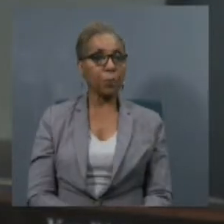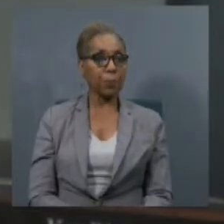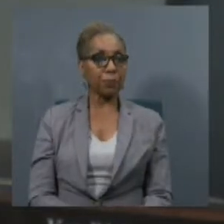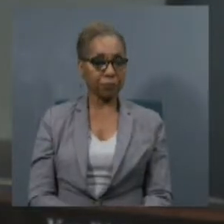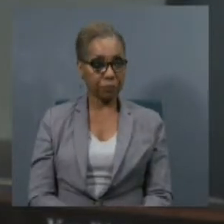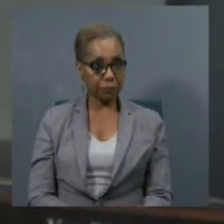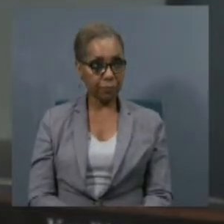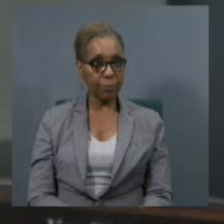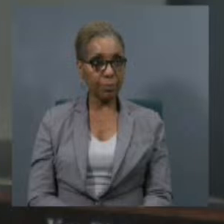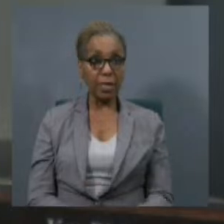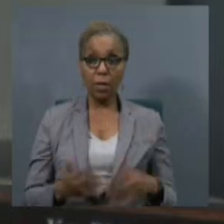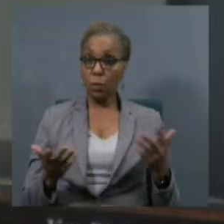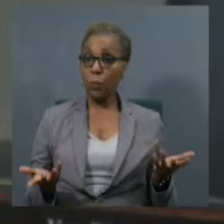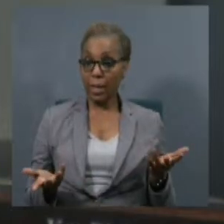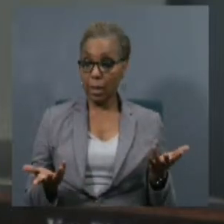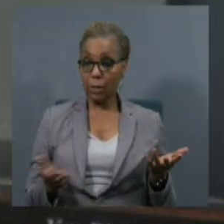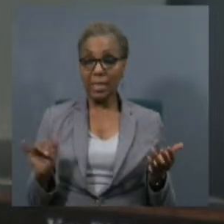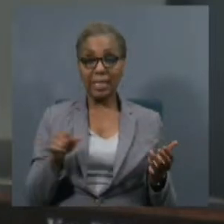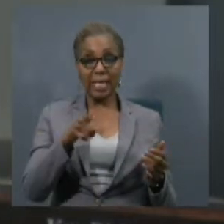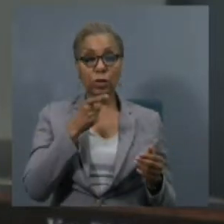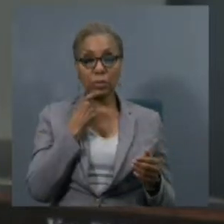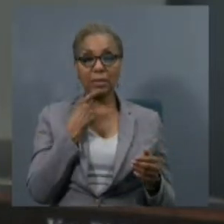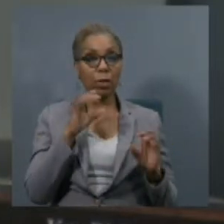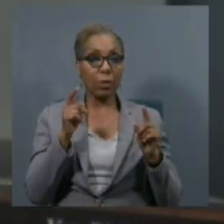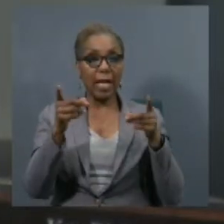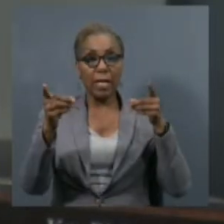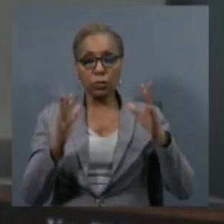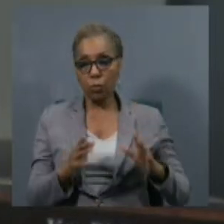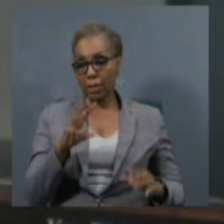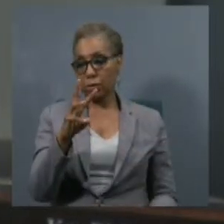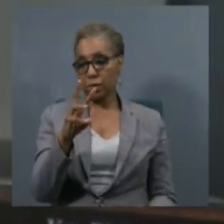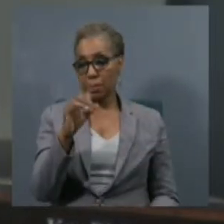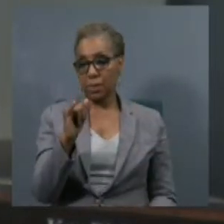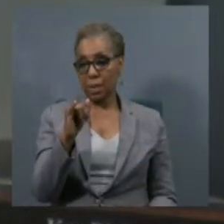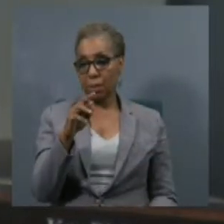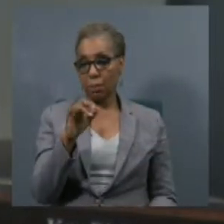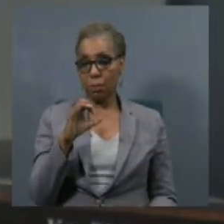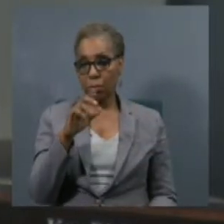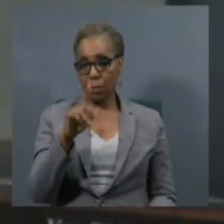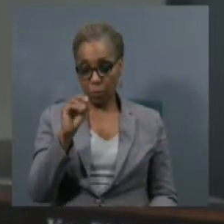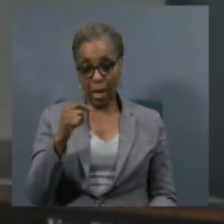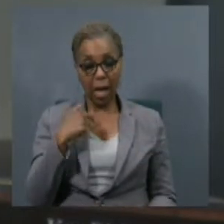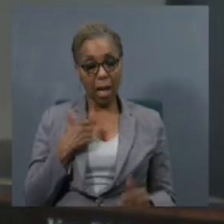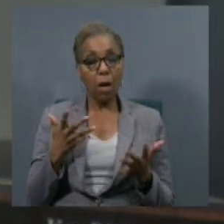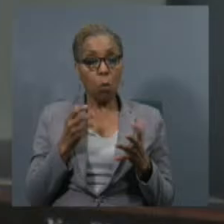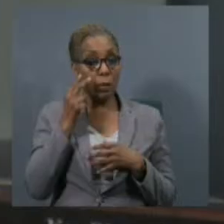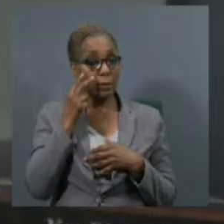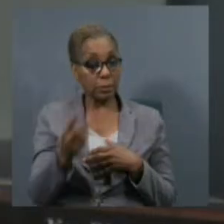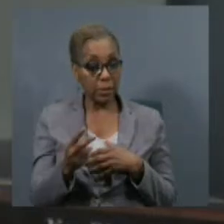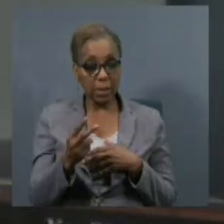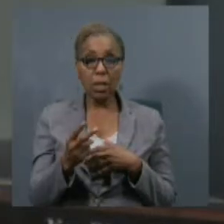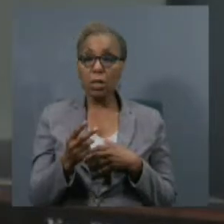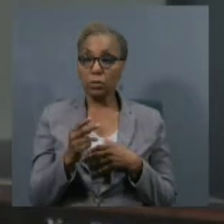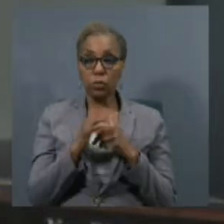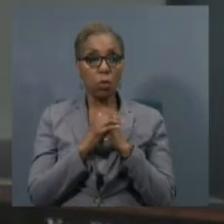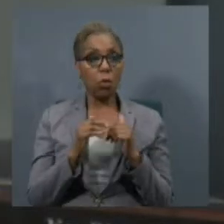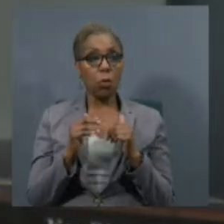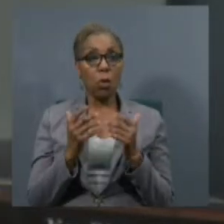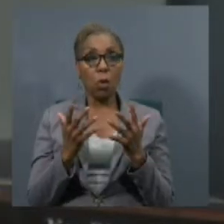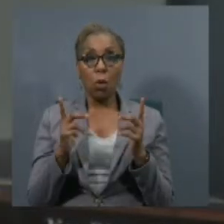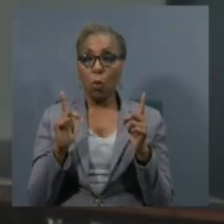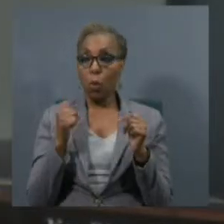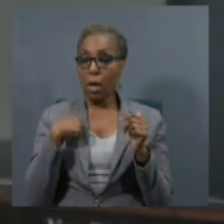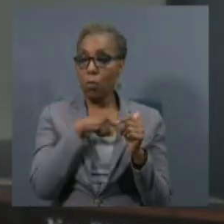Well. And like you said, that Like Director Wyrick, I would like to see when we have money left